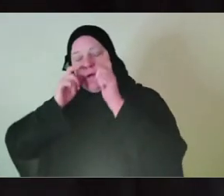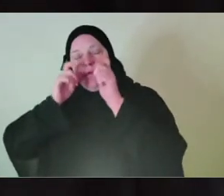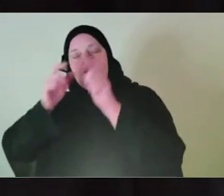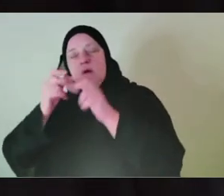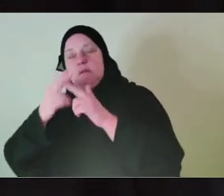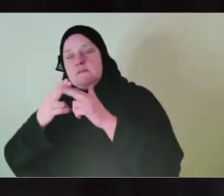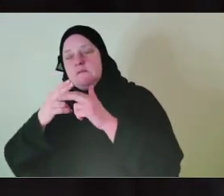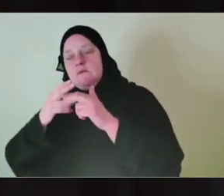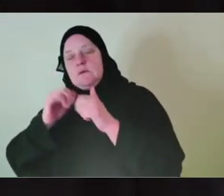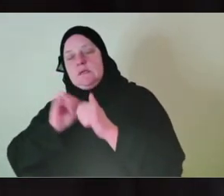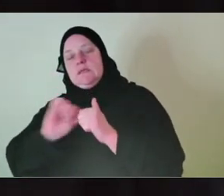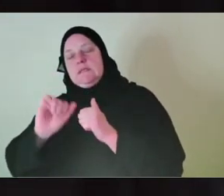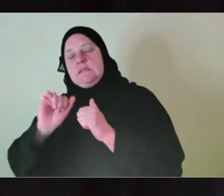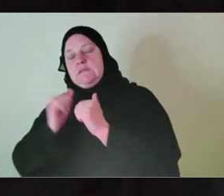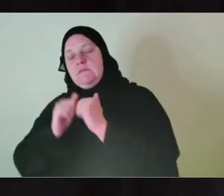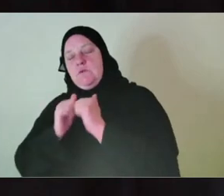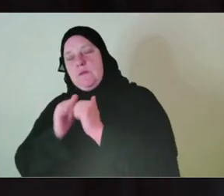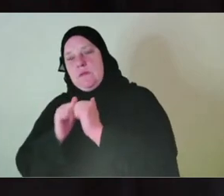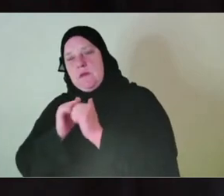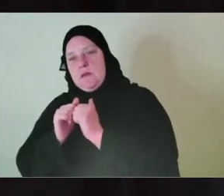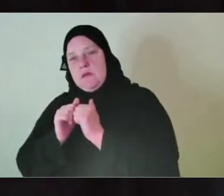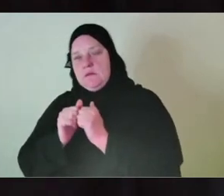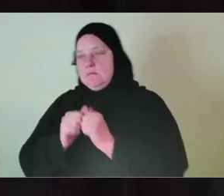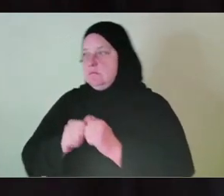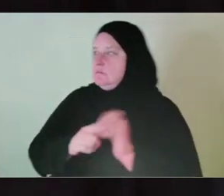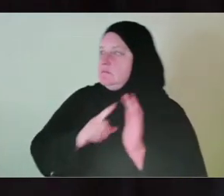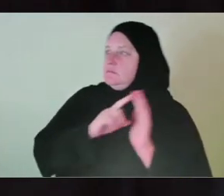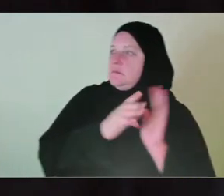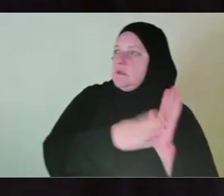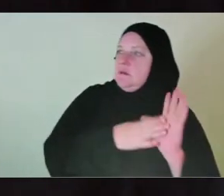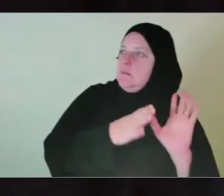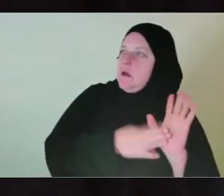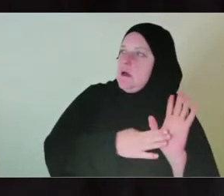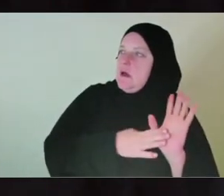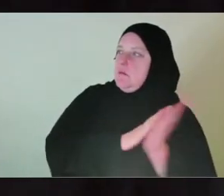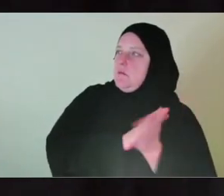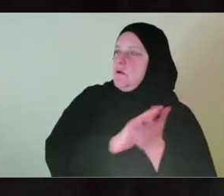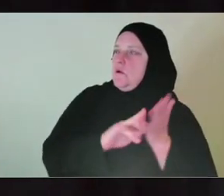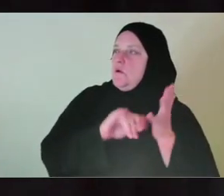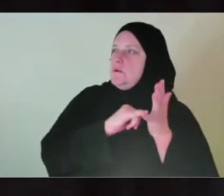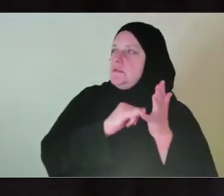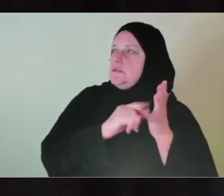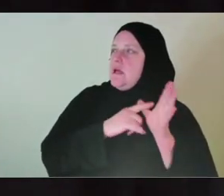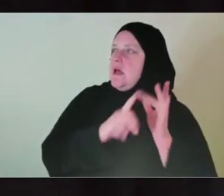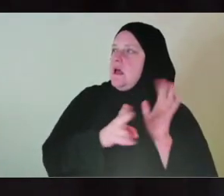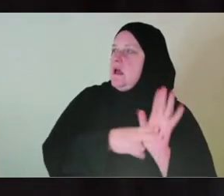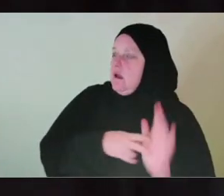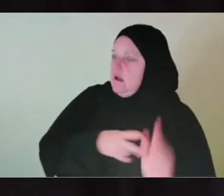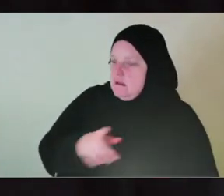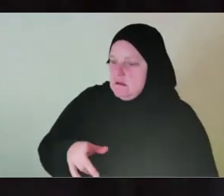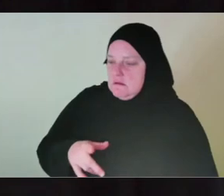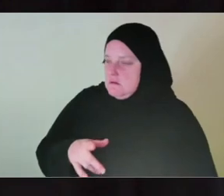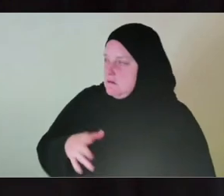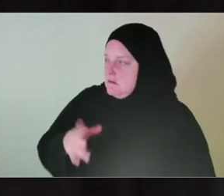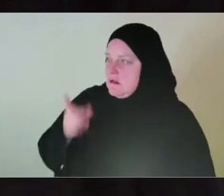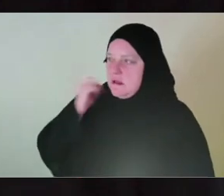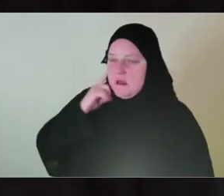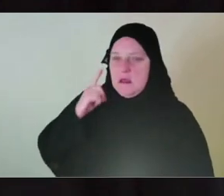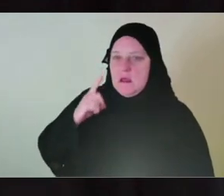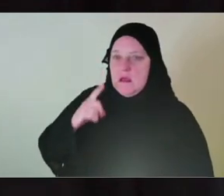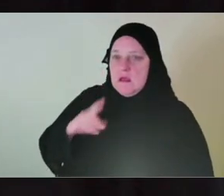Suddenly Imam al-Hussein hears his brother's voice calling him, "Oh brother, help, oh brother."